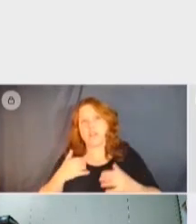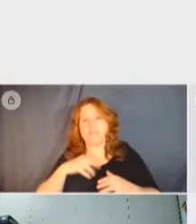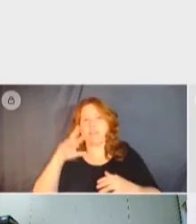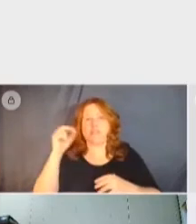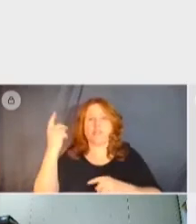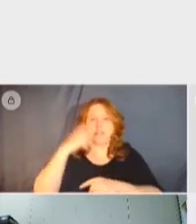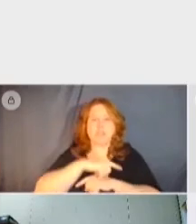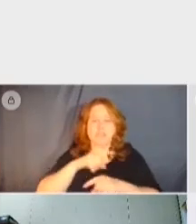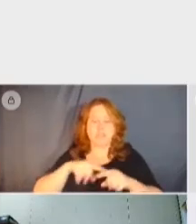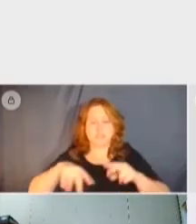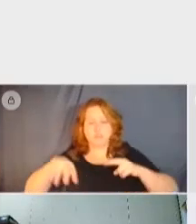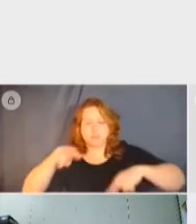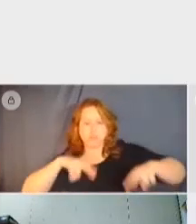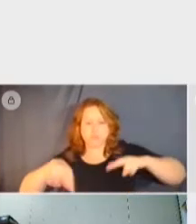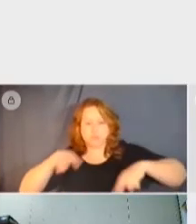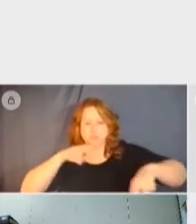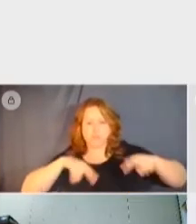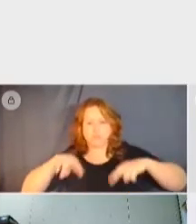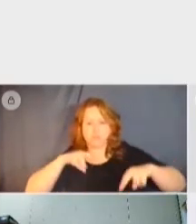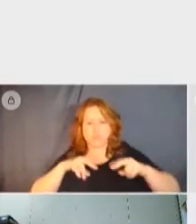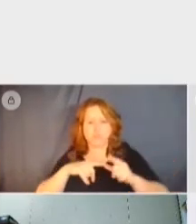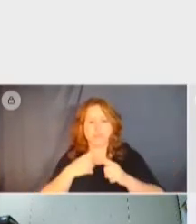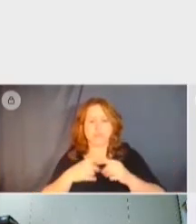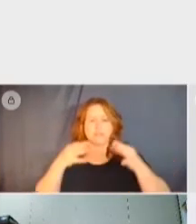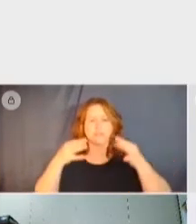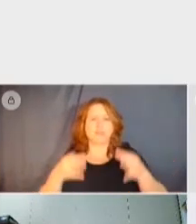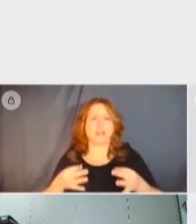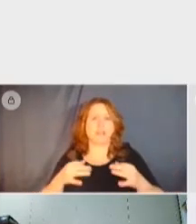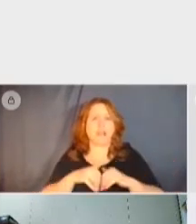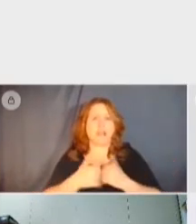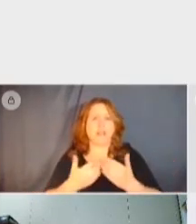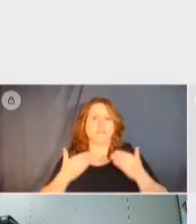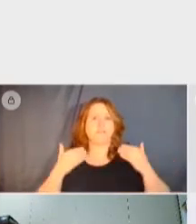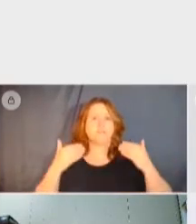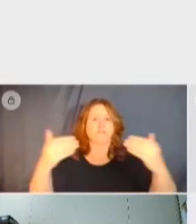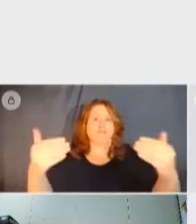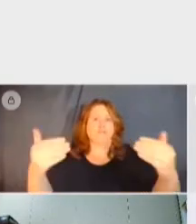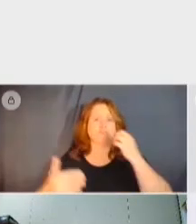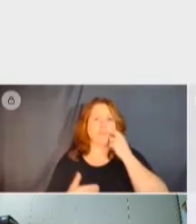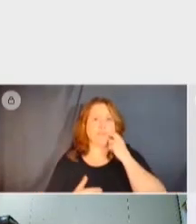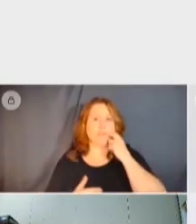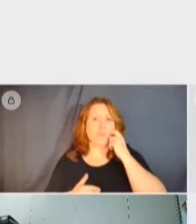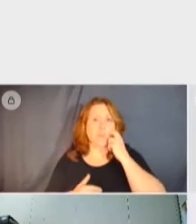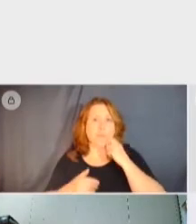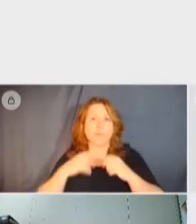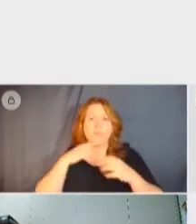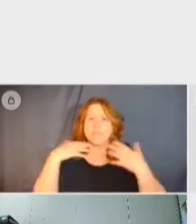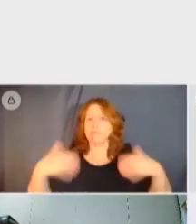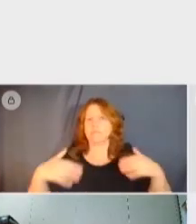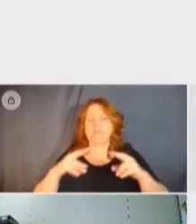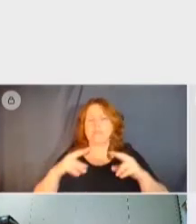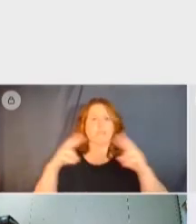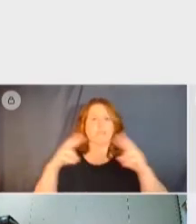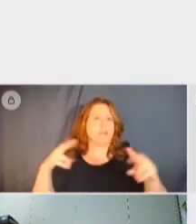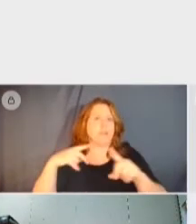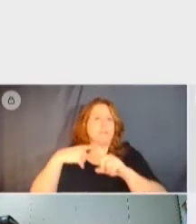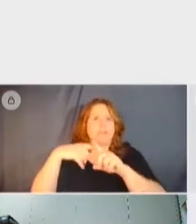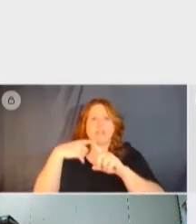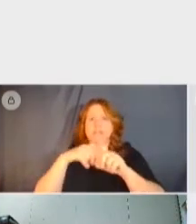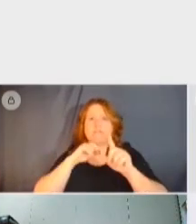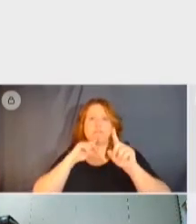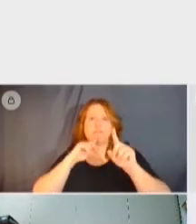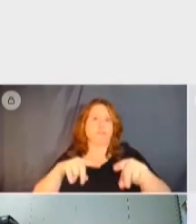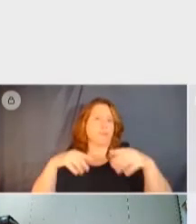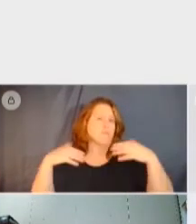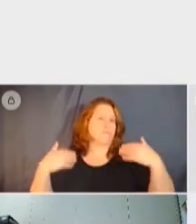But again, it was overall a positive report. And with regards to the grants, we'll